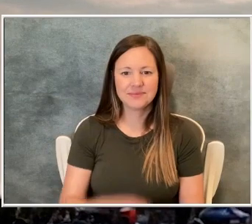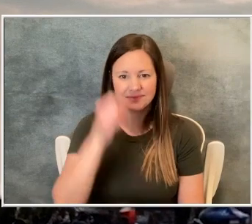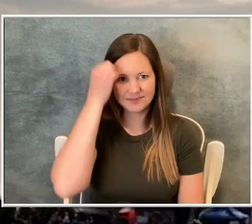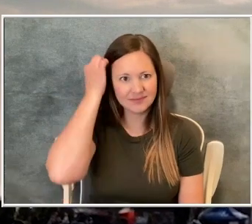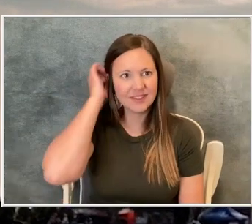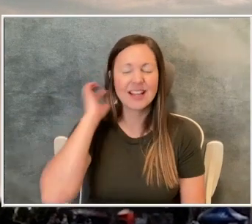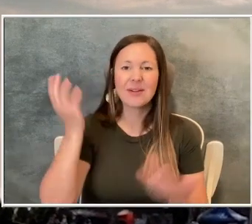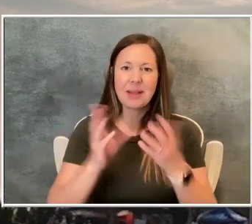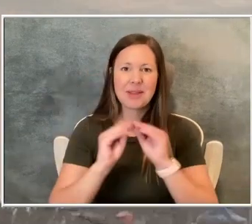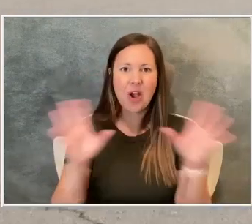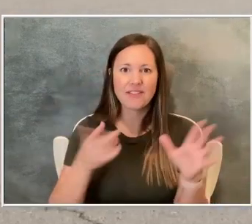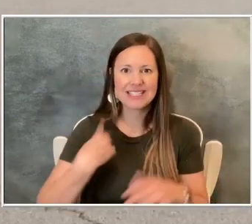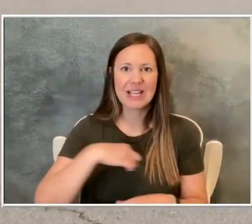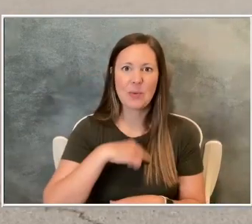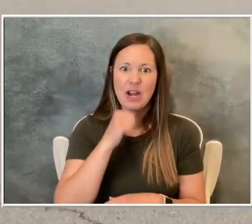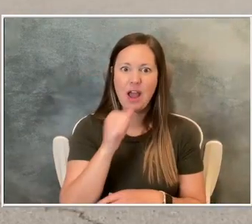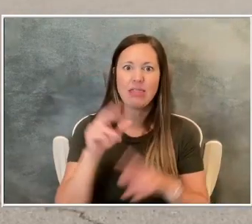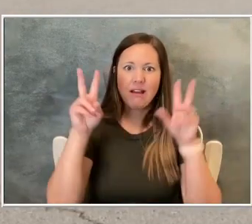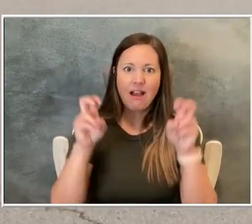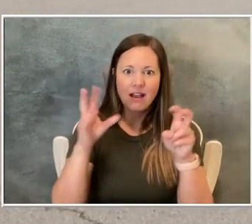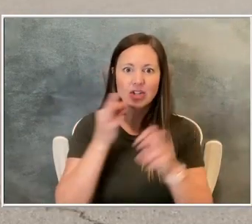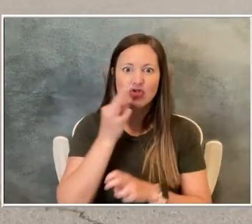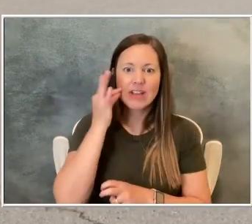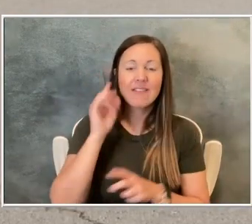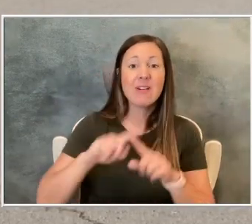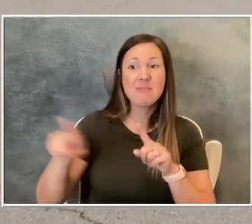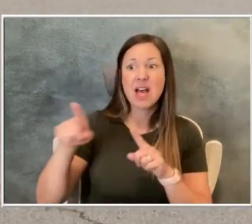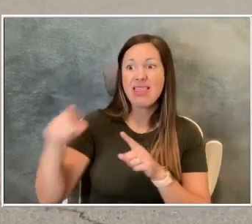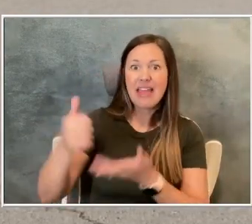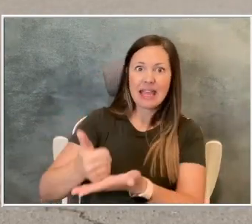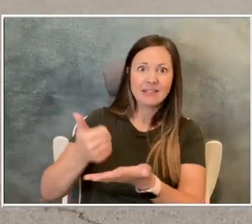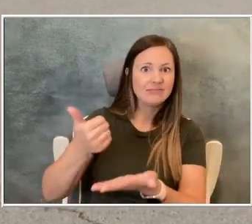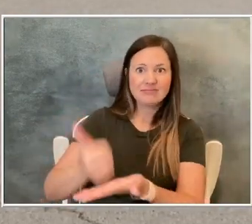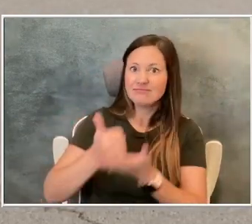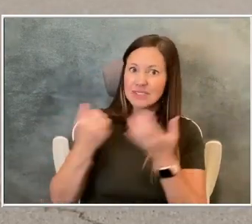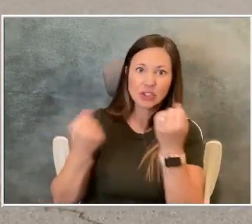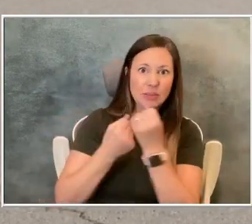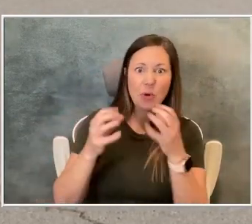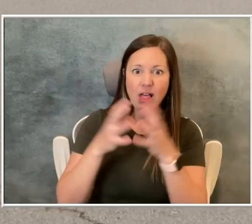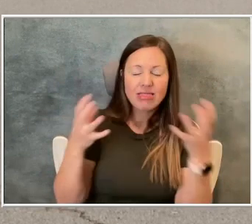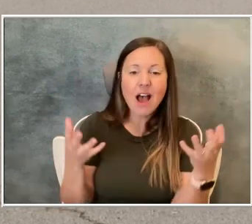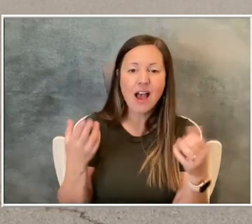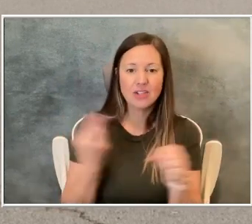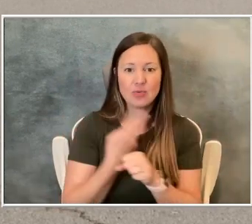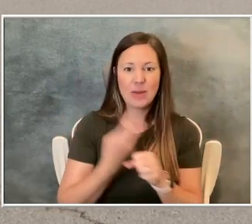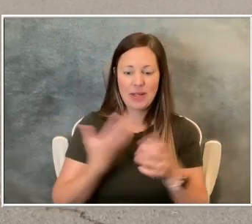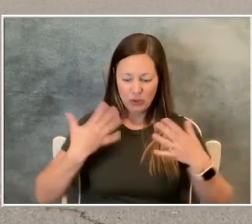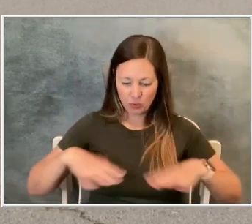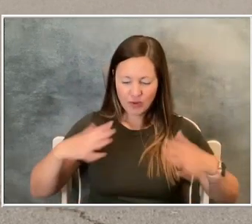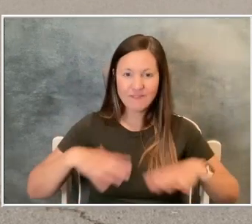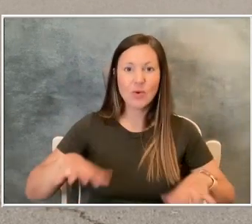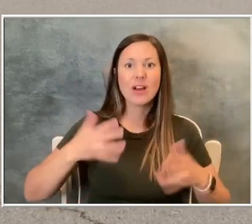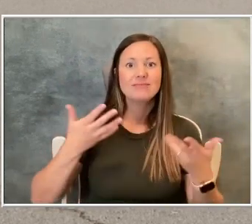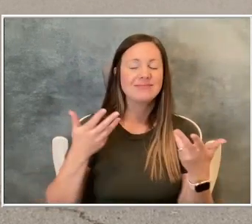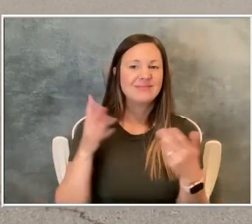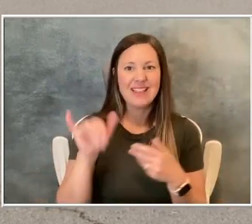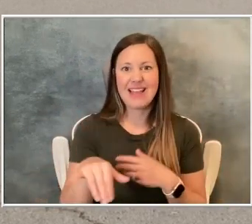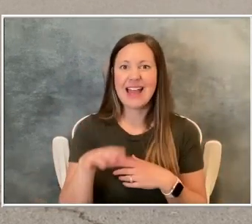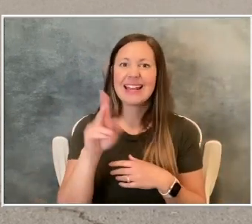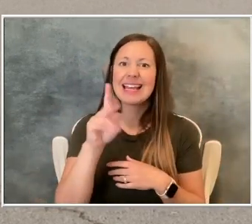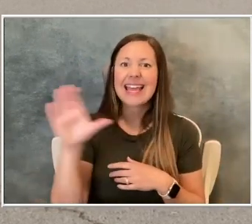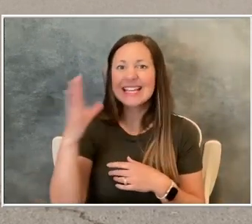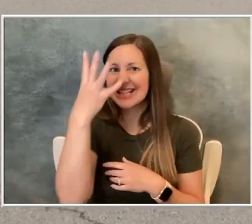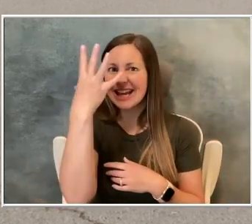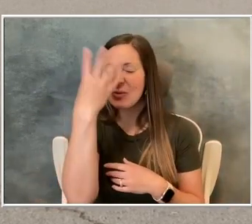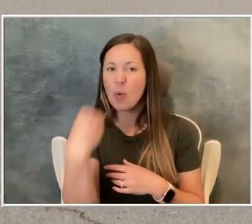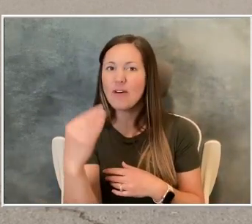do support us. So that's why we wear their uniforms and their helmets. And that's why some of the cheerleaders and Casey Wolf was out there. But they flew us from